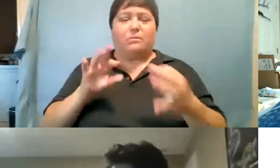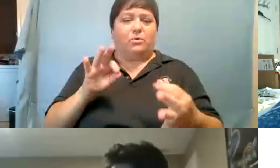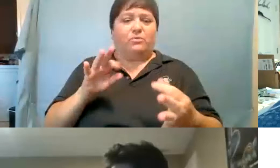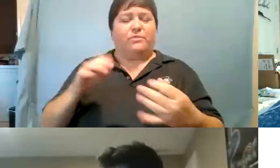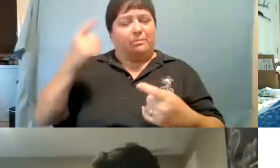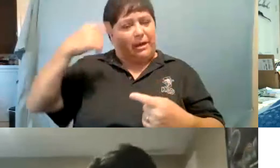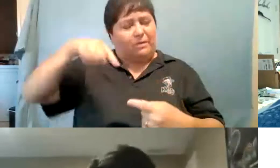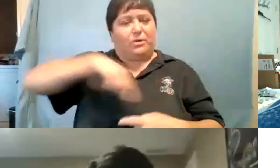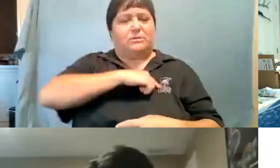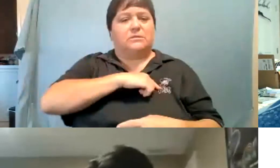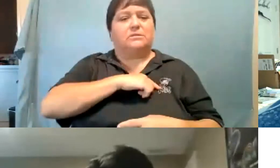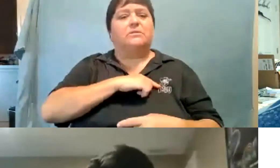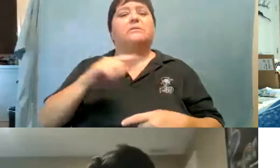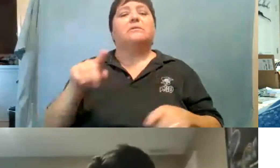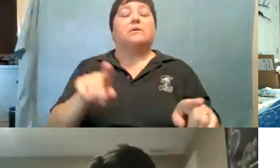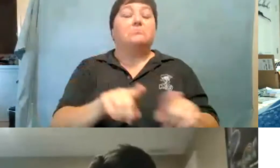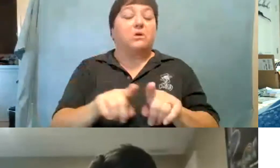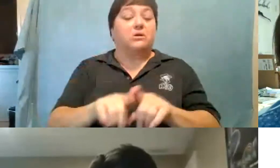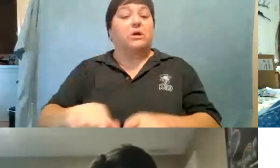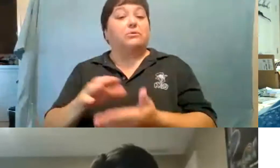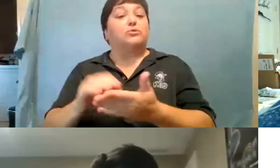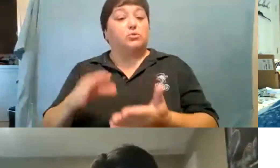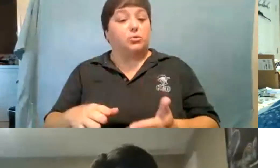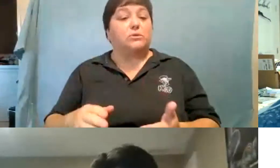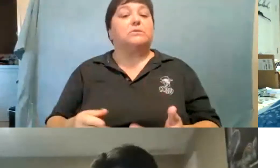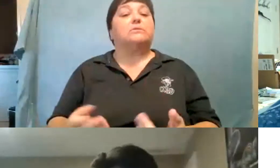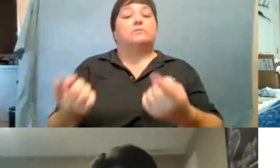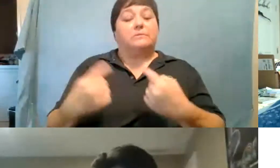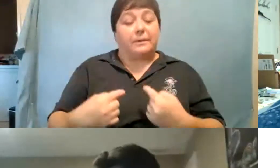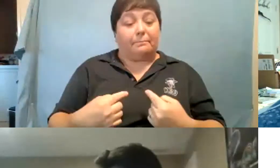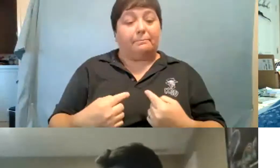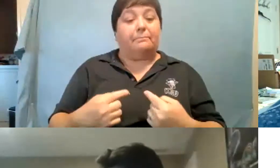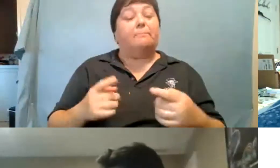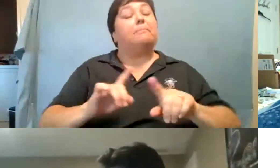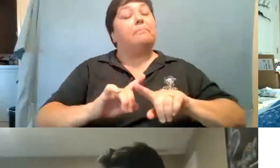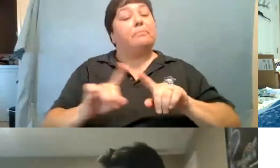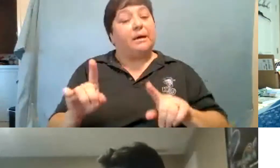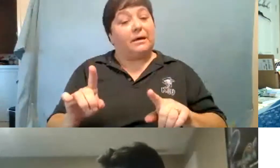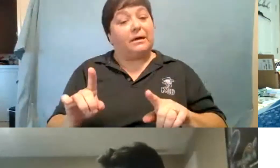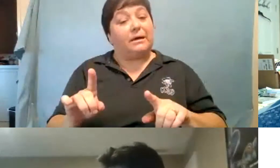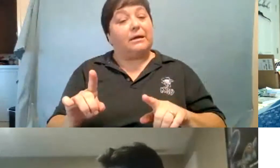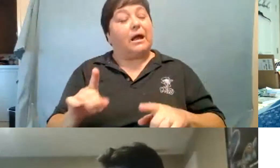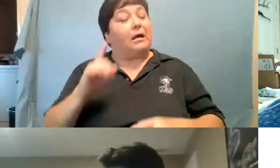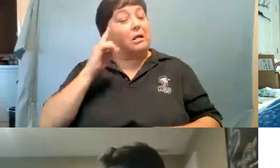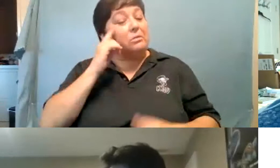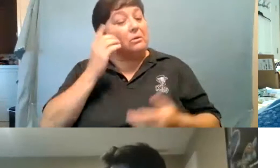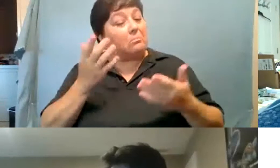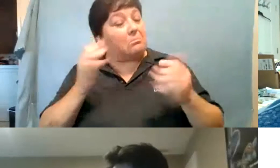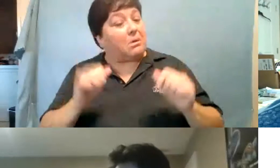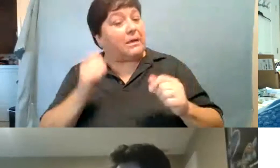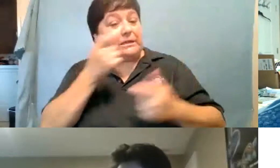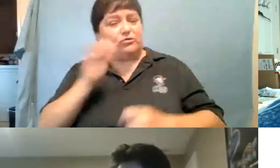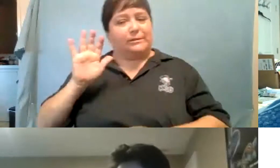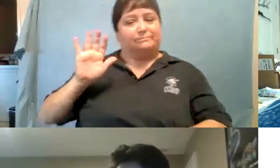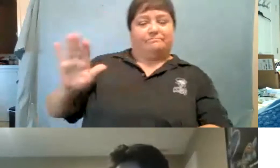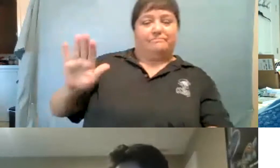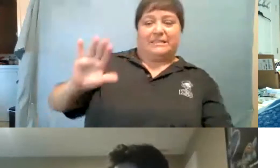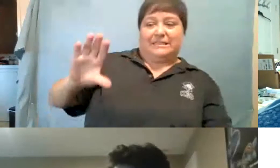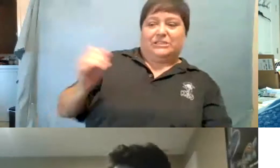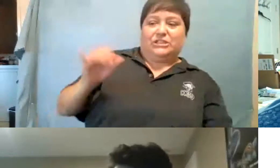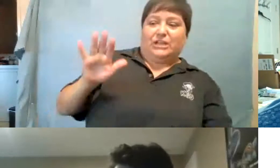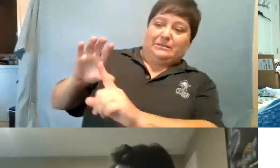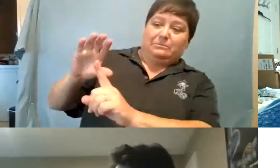well as our other students that came back as well. But I thought it would be interesting to get his perspective on,